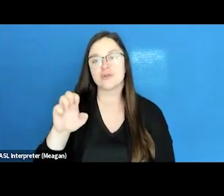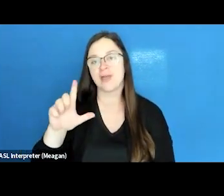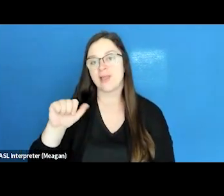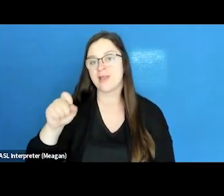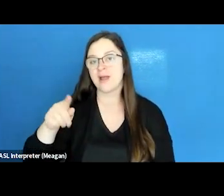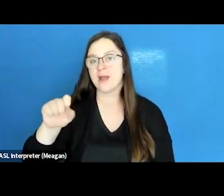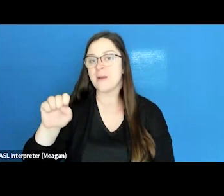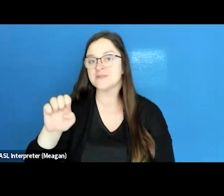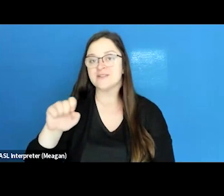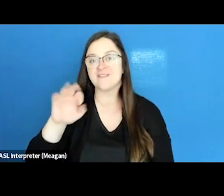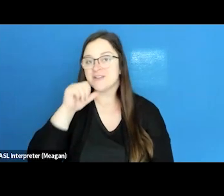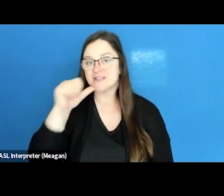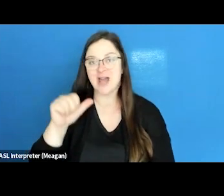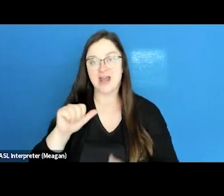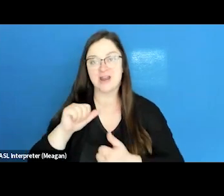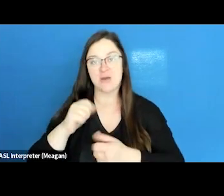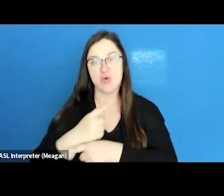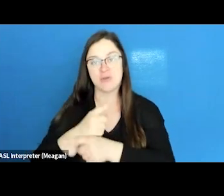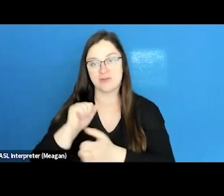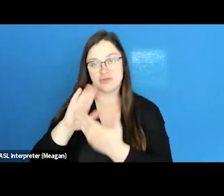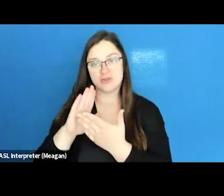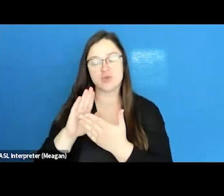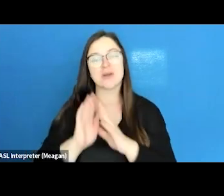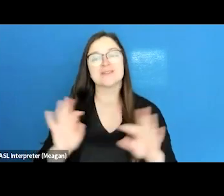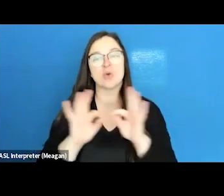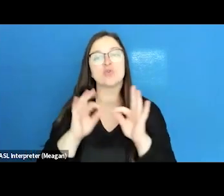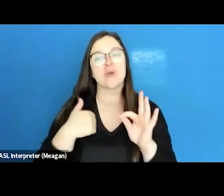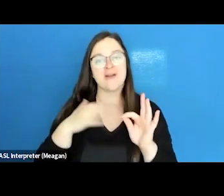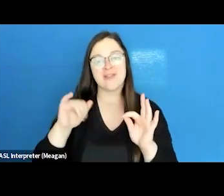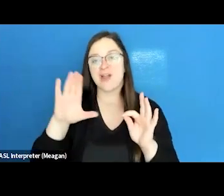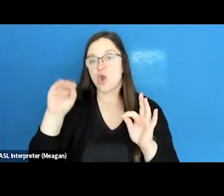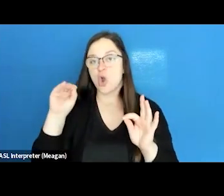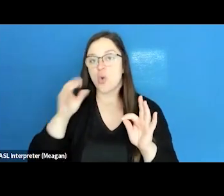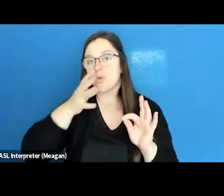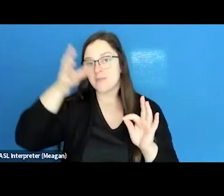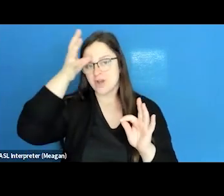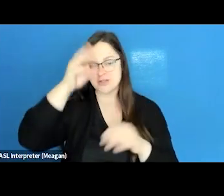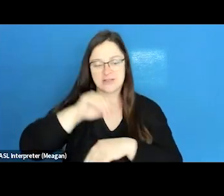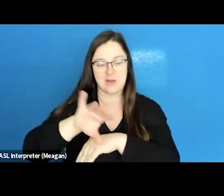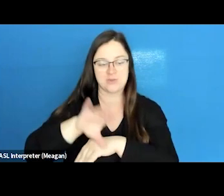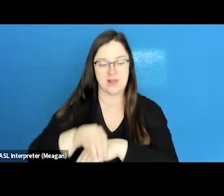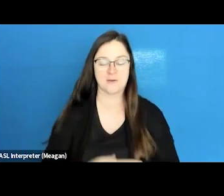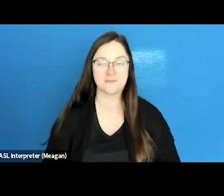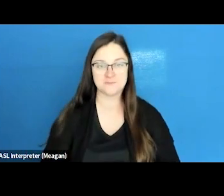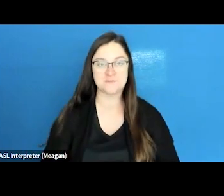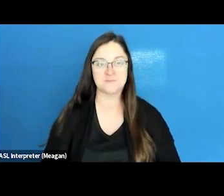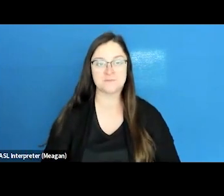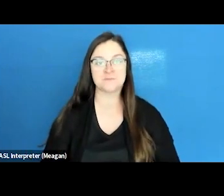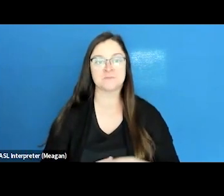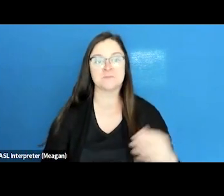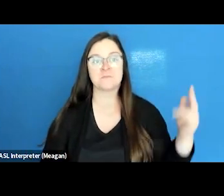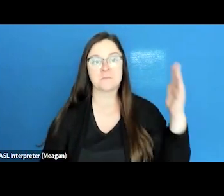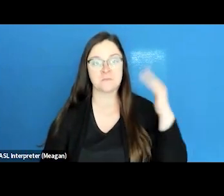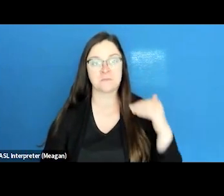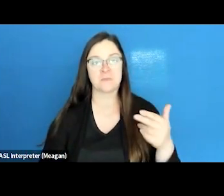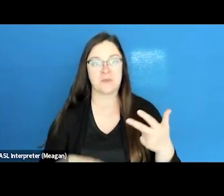addressed. So it's imperative to have co-parenting counseling. The next counseling that is